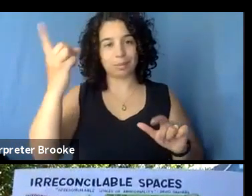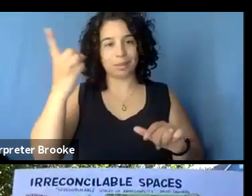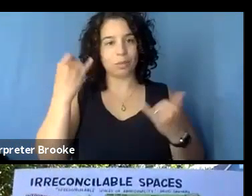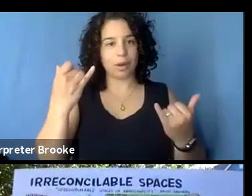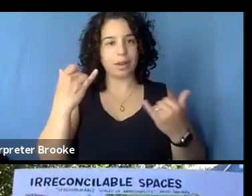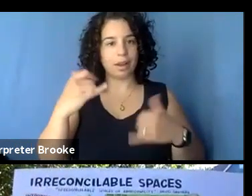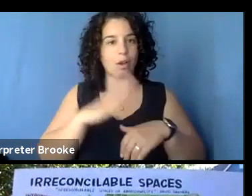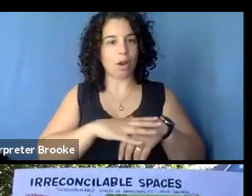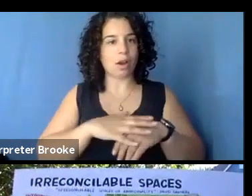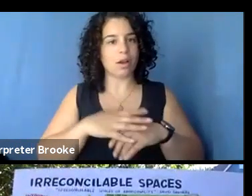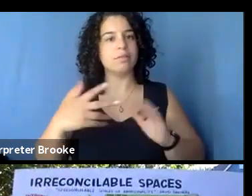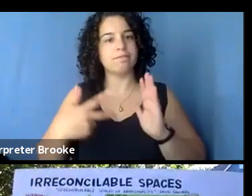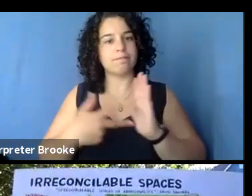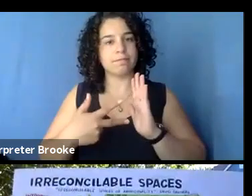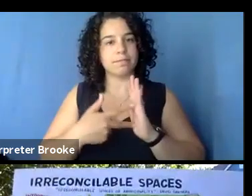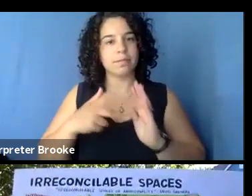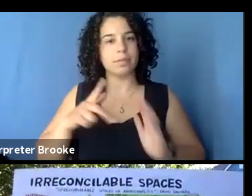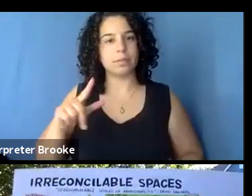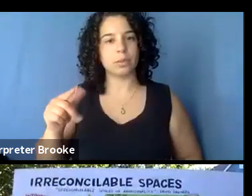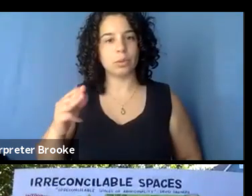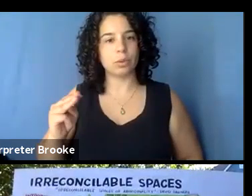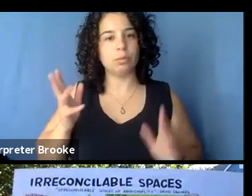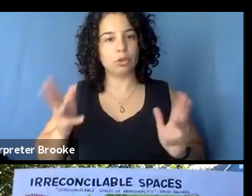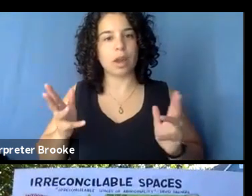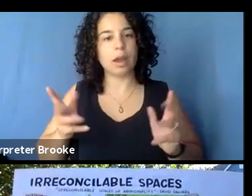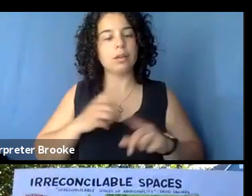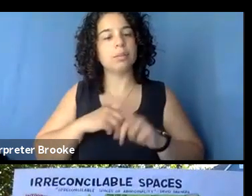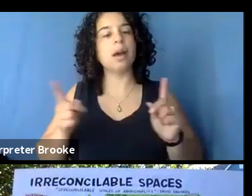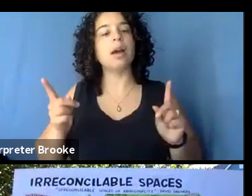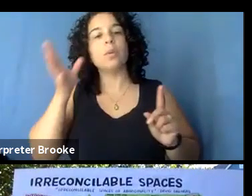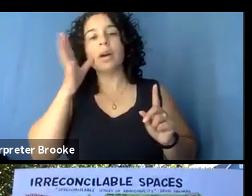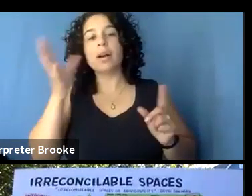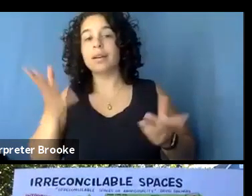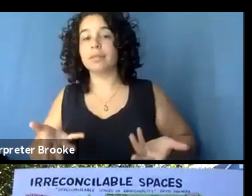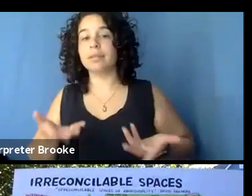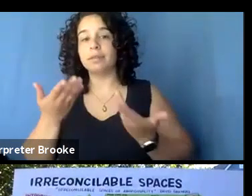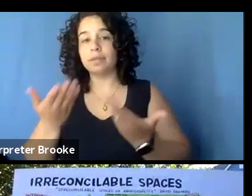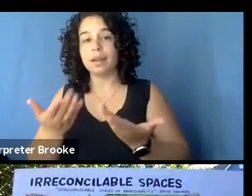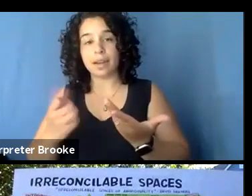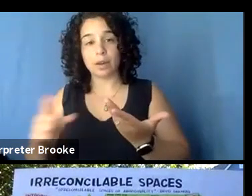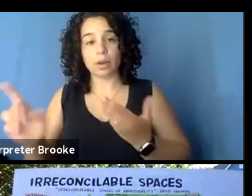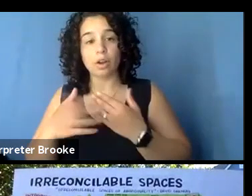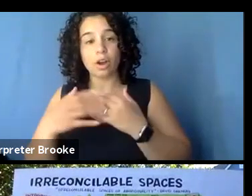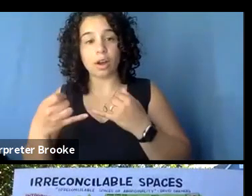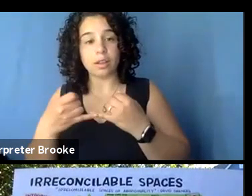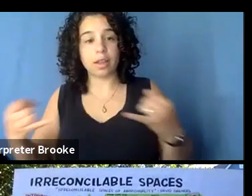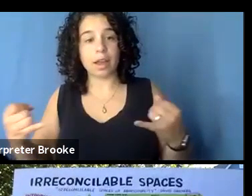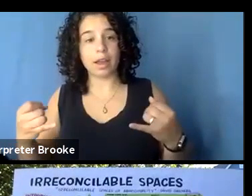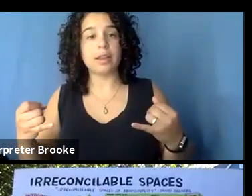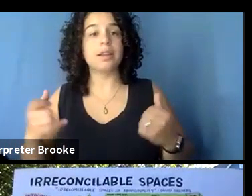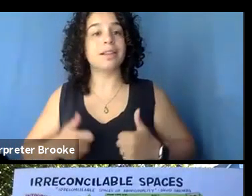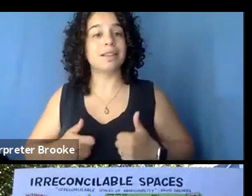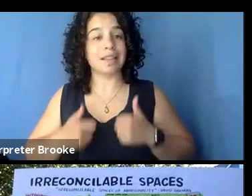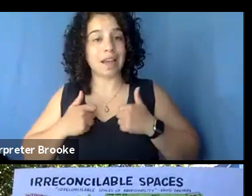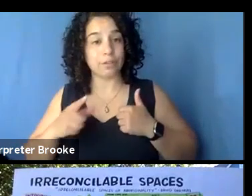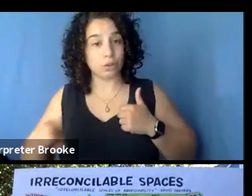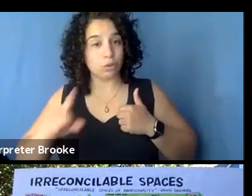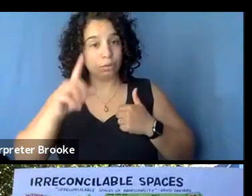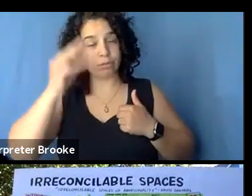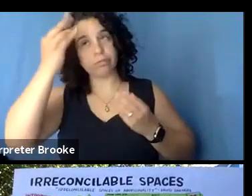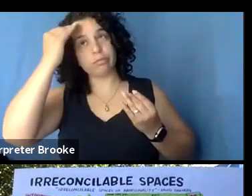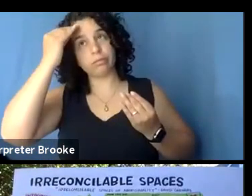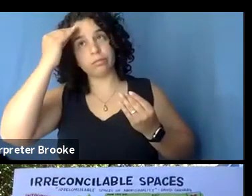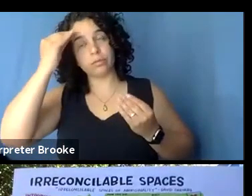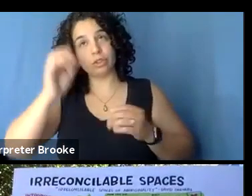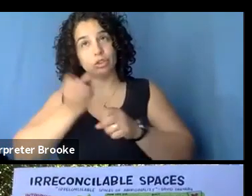chat. I want to invite that anybody who is tuning in live, who does create something in response to this